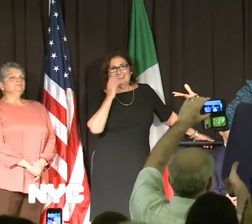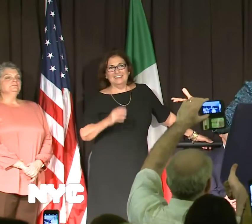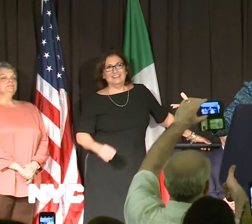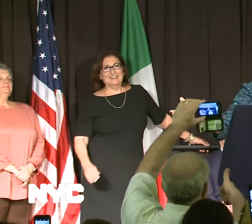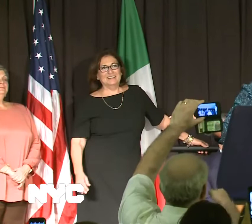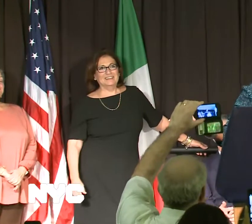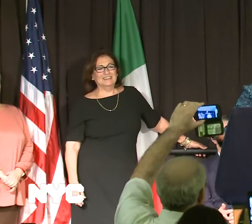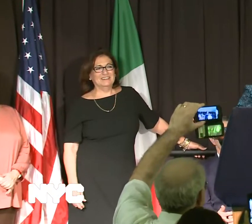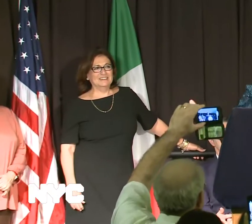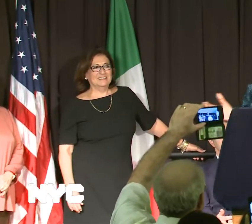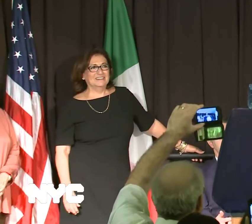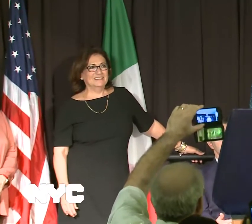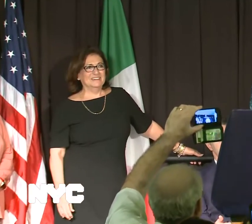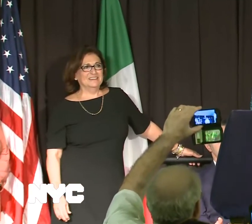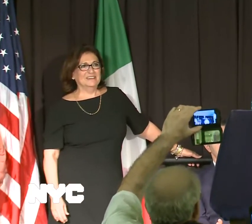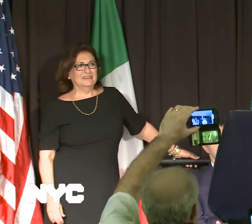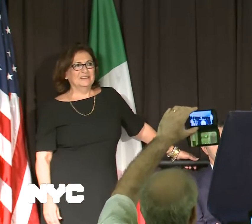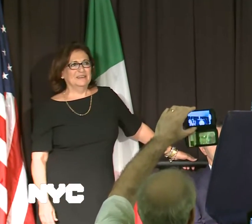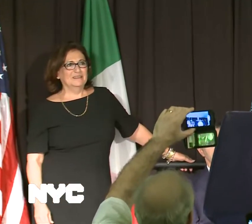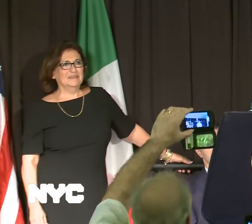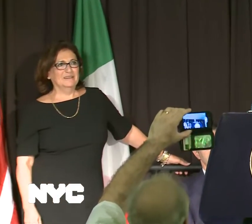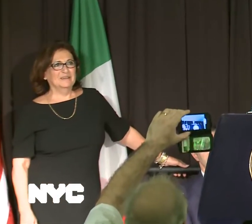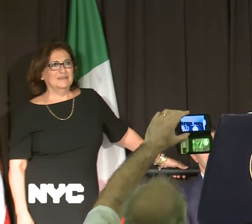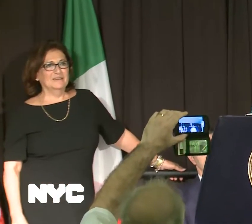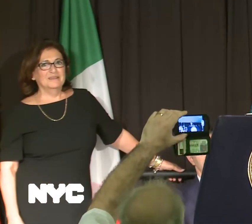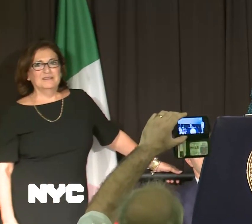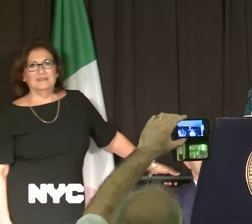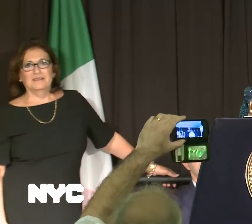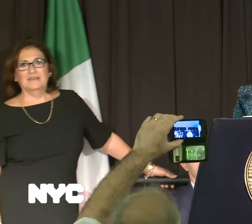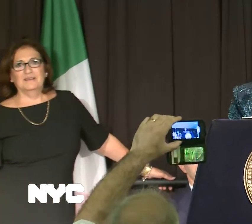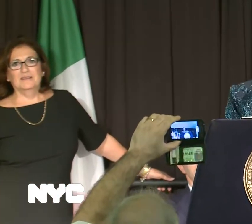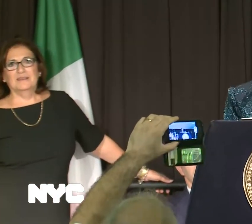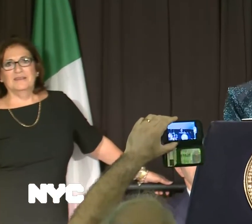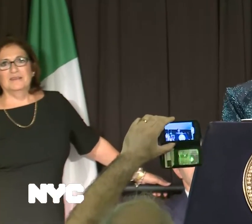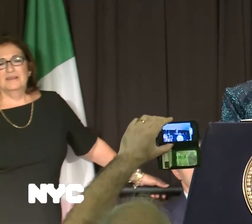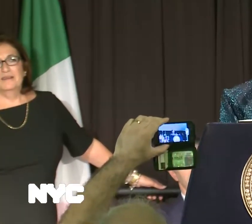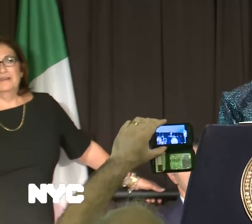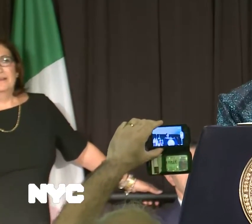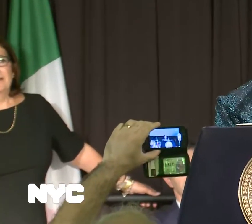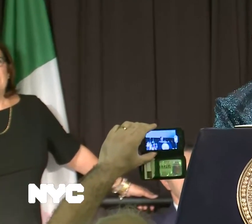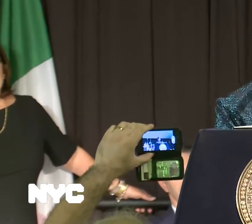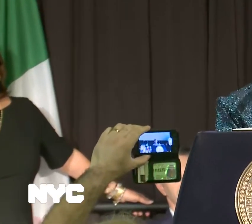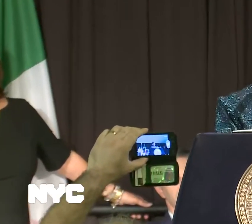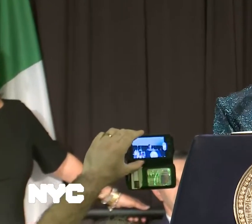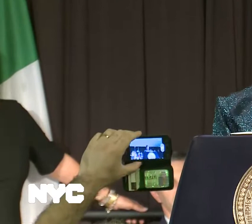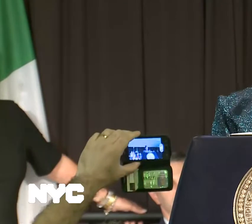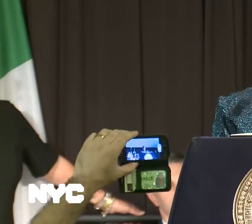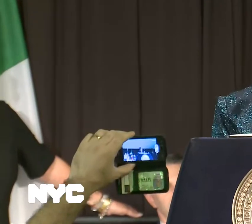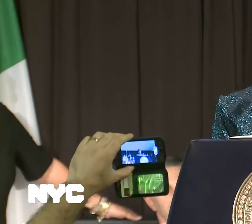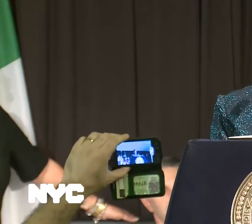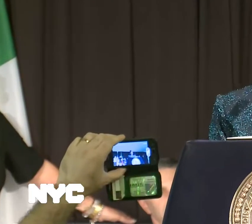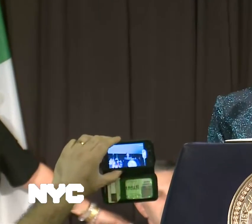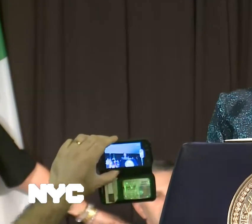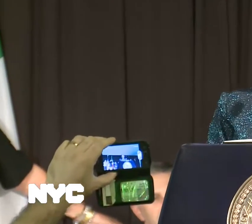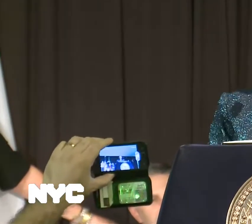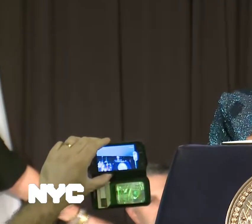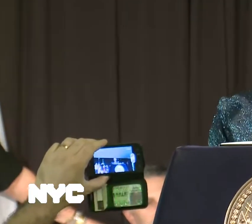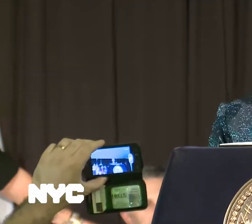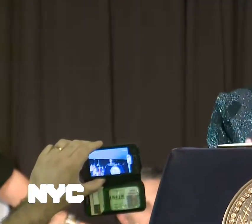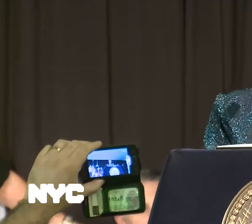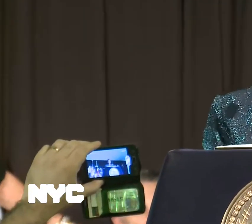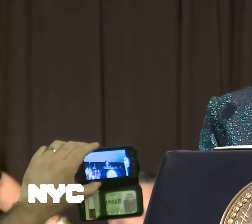Welcome everyone to Gracie. We're so happy to have you back here again. We are always happy to have you. And